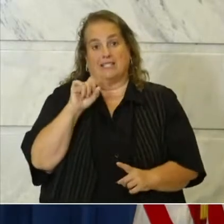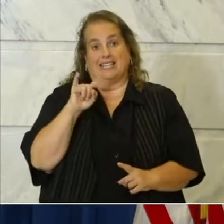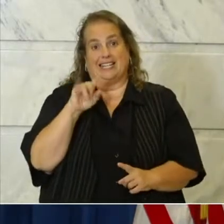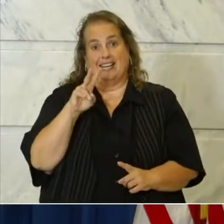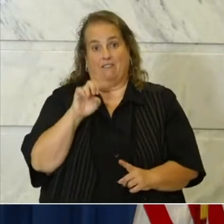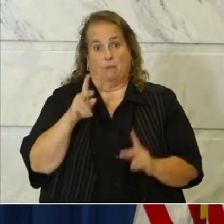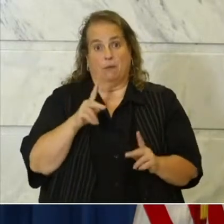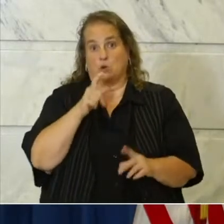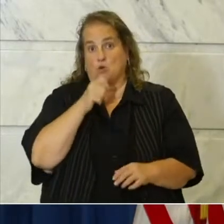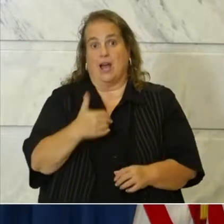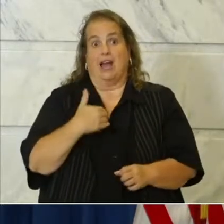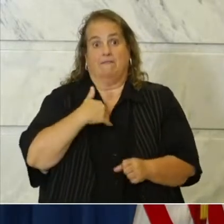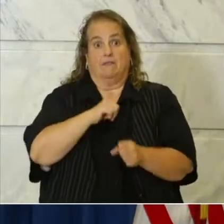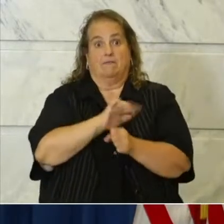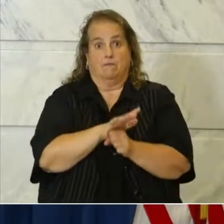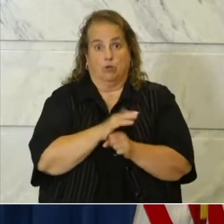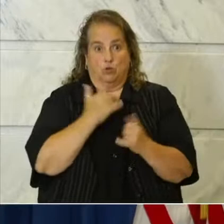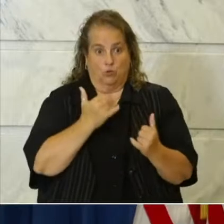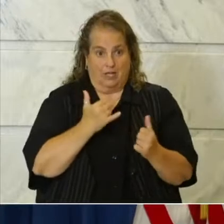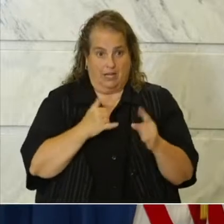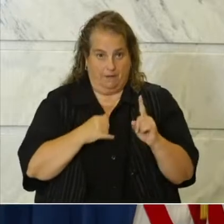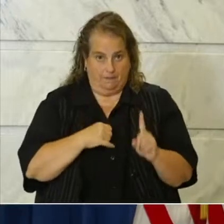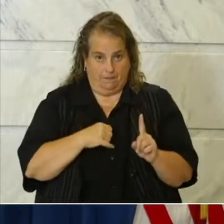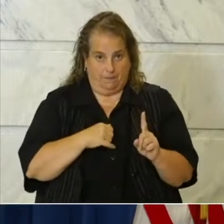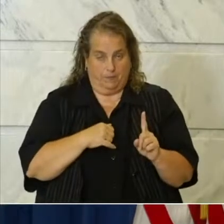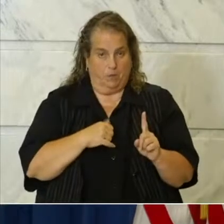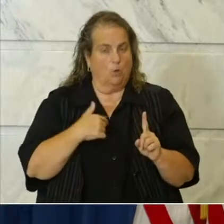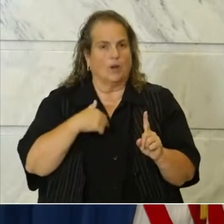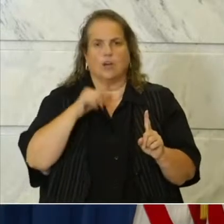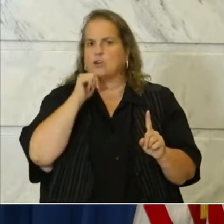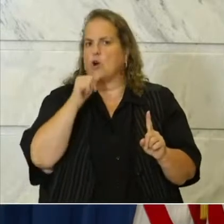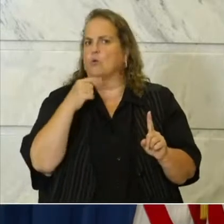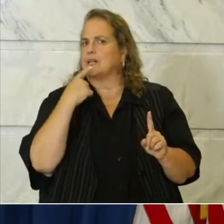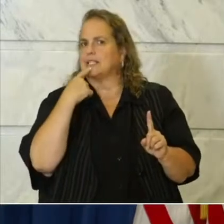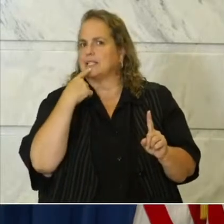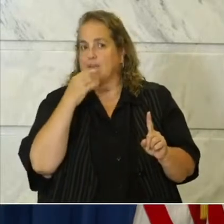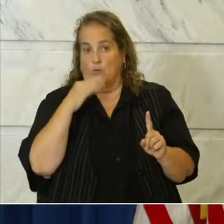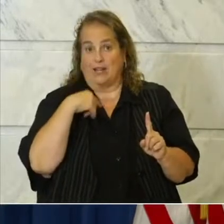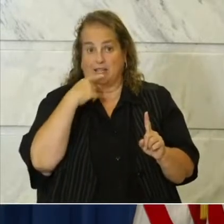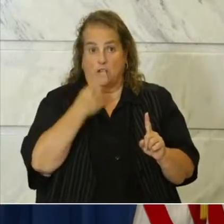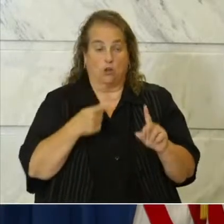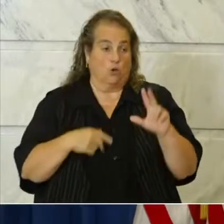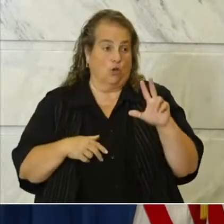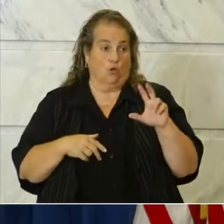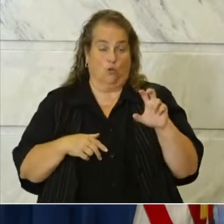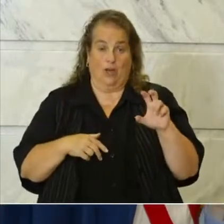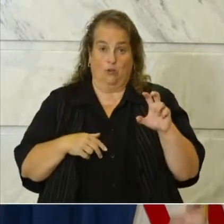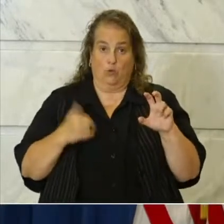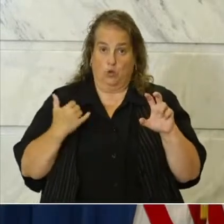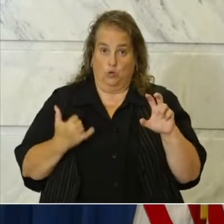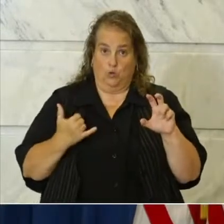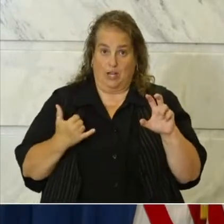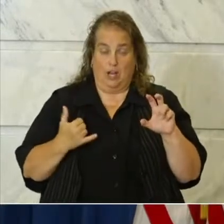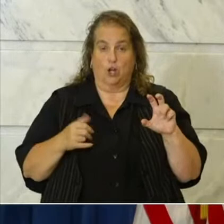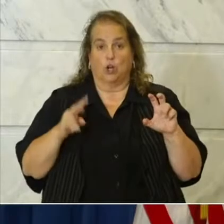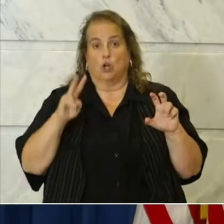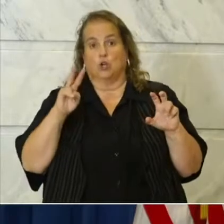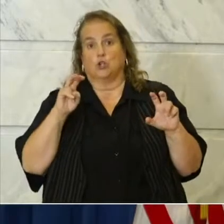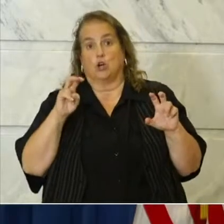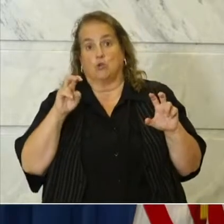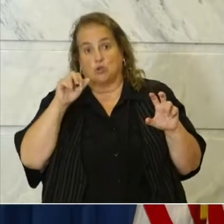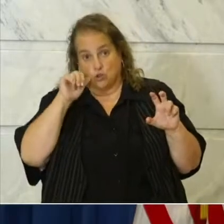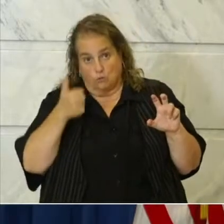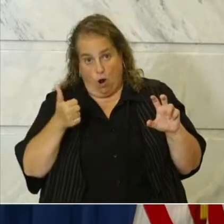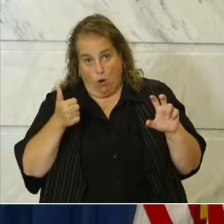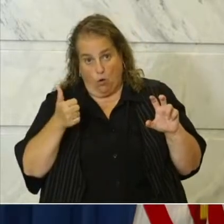we have deduplicated those numbers. So we don't tell you the same. If we tell you there's 300 positive today and there's 200 positive